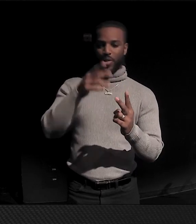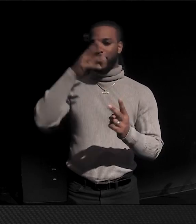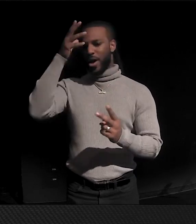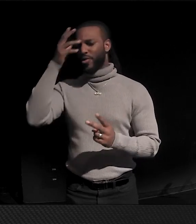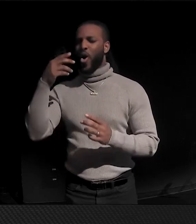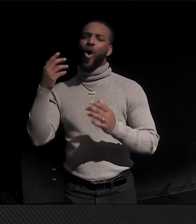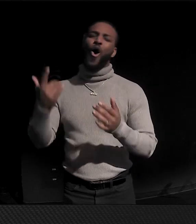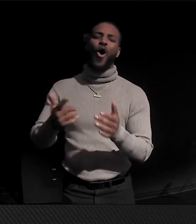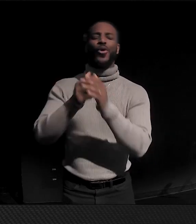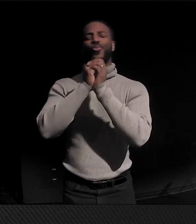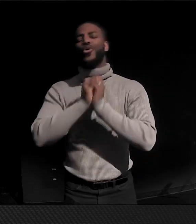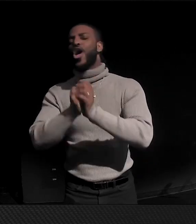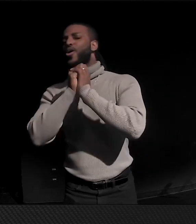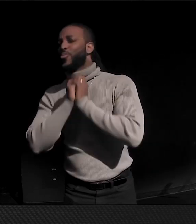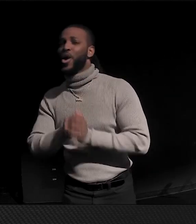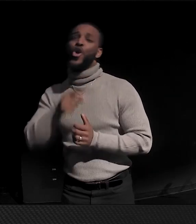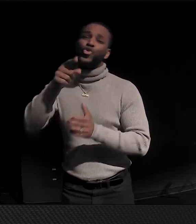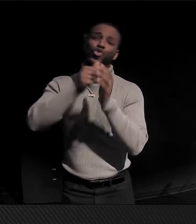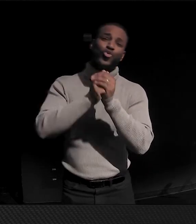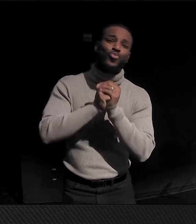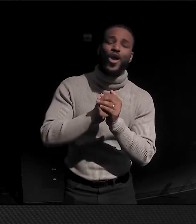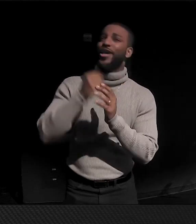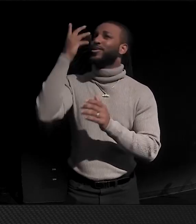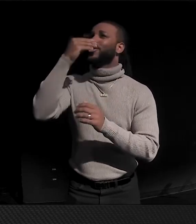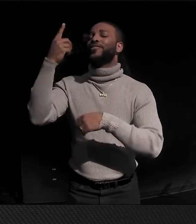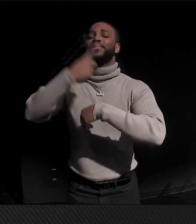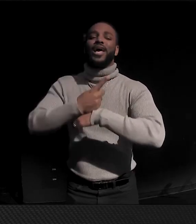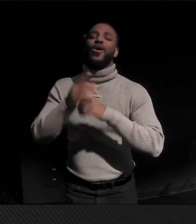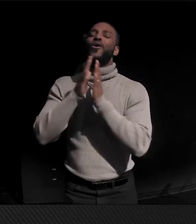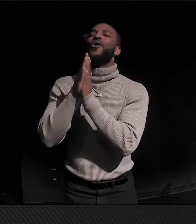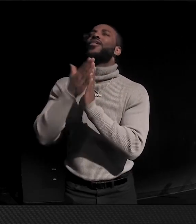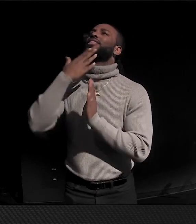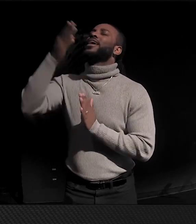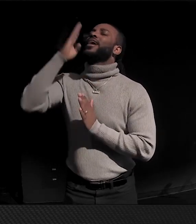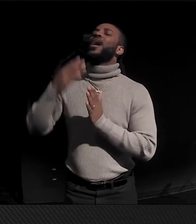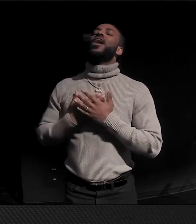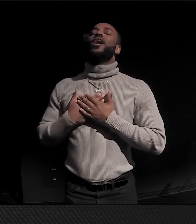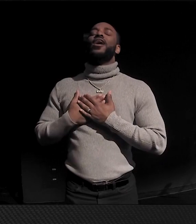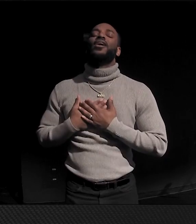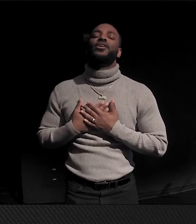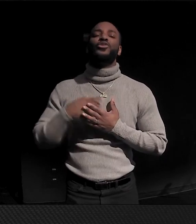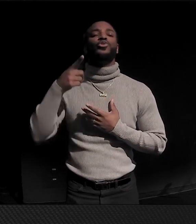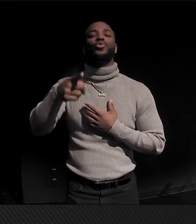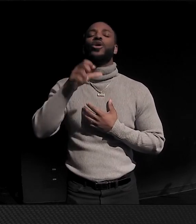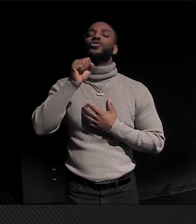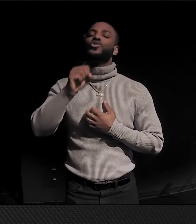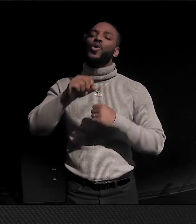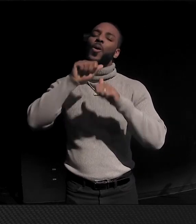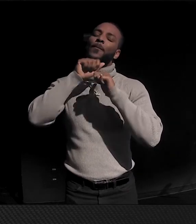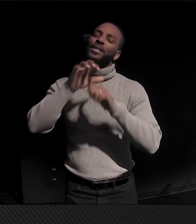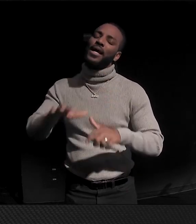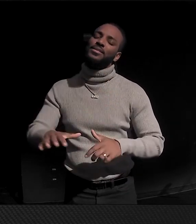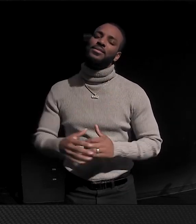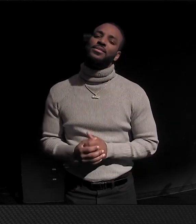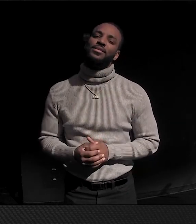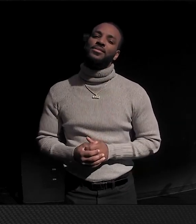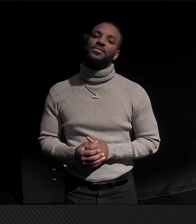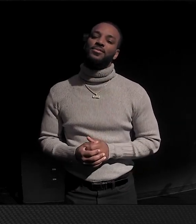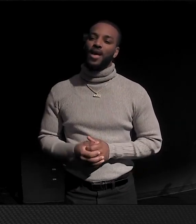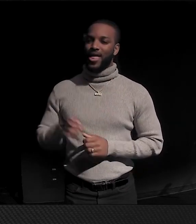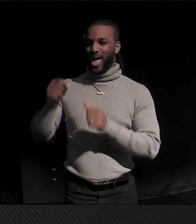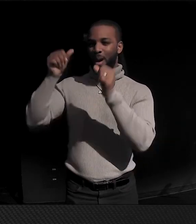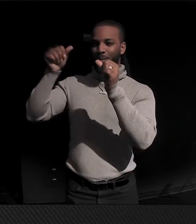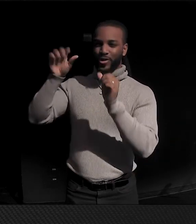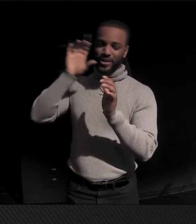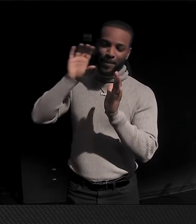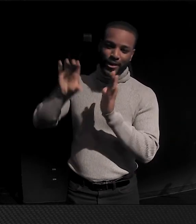we prayed, you got a beautiful day. You are so blessed. And they posted